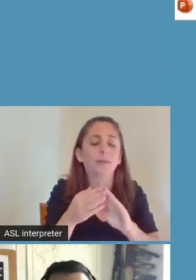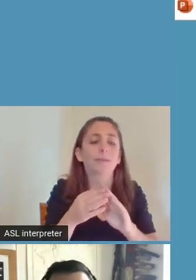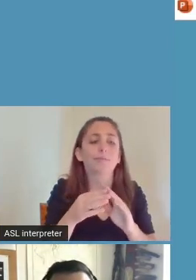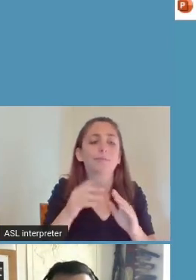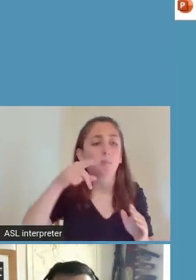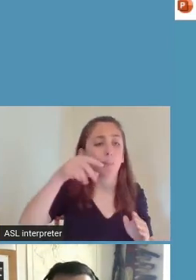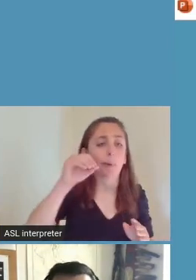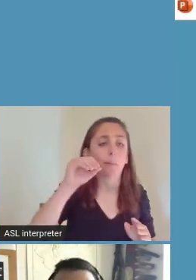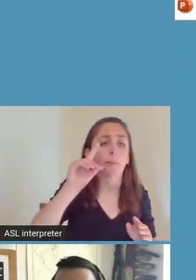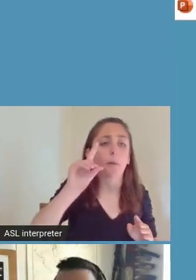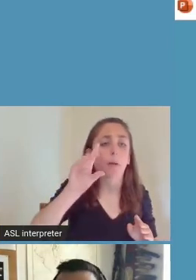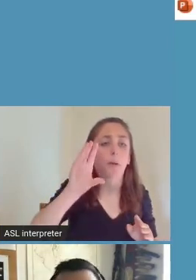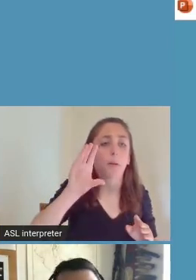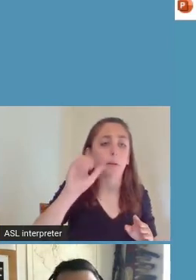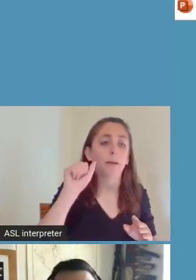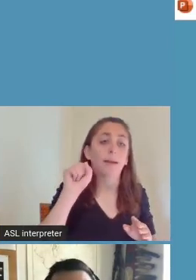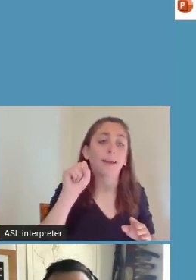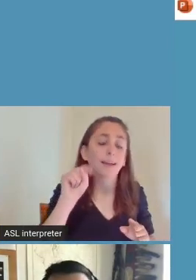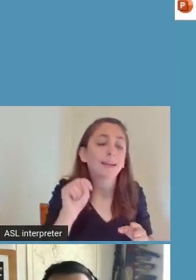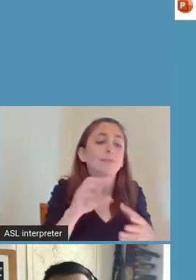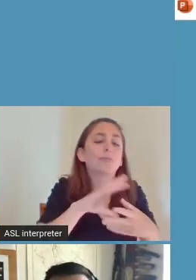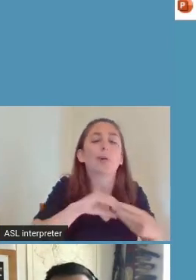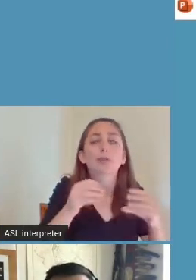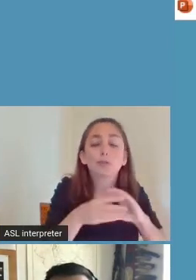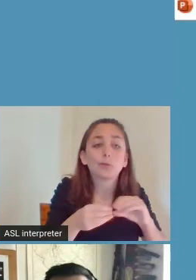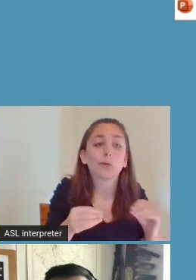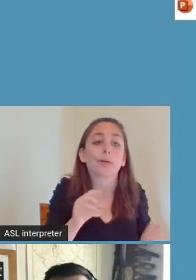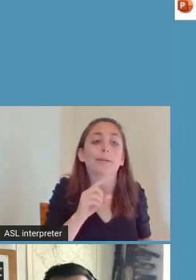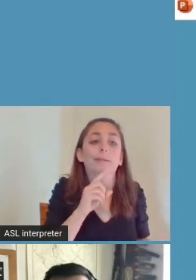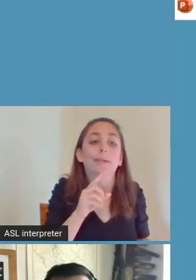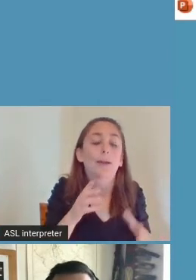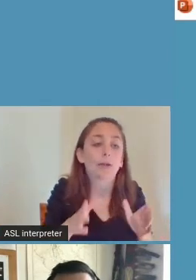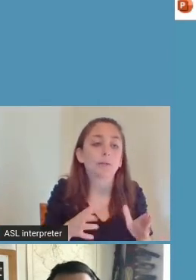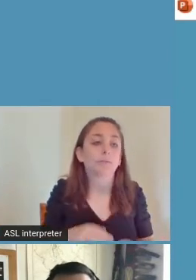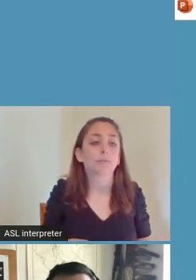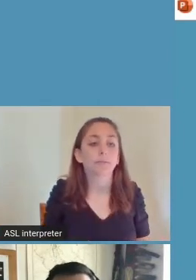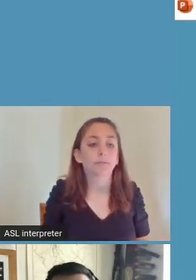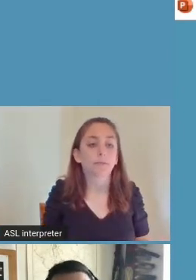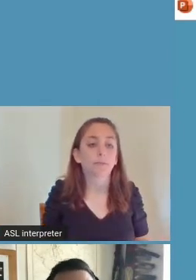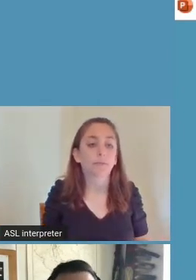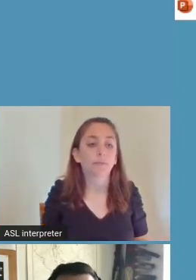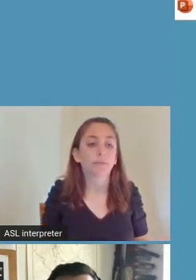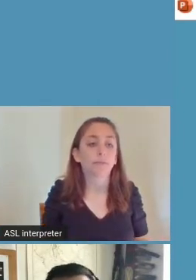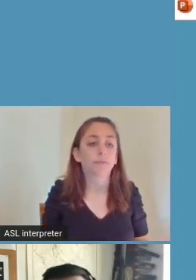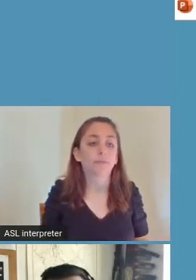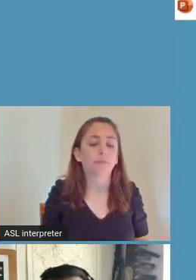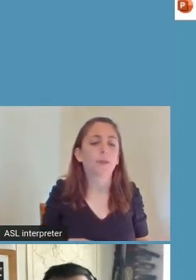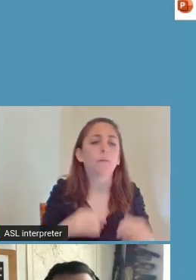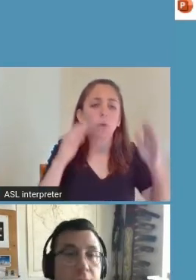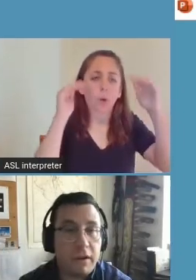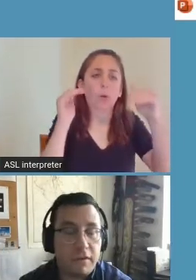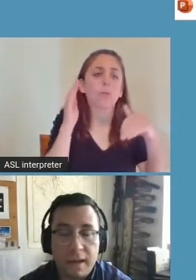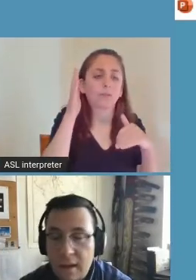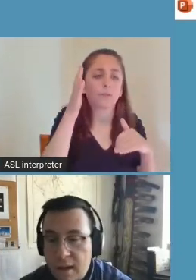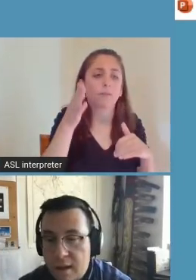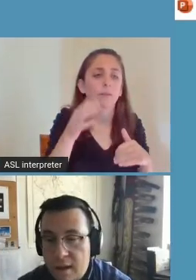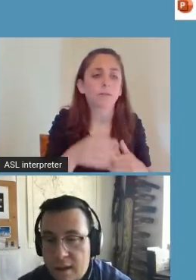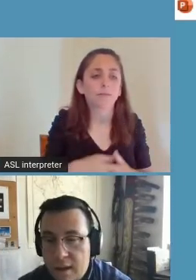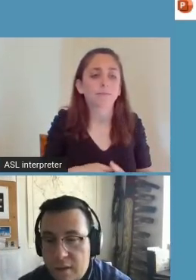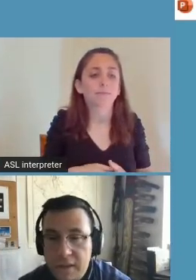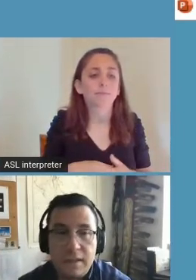podcasts out there in the future, or storytellers. That really is the hope for the future. And I hope I'm a part of